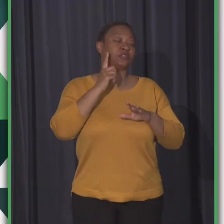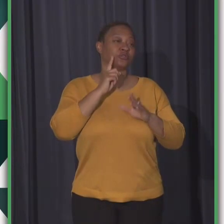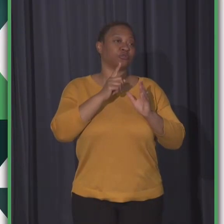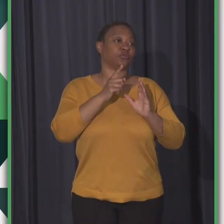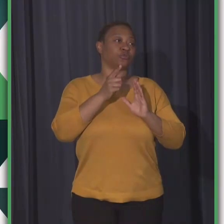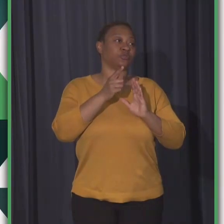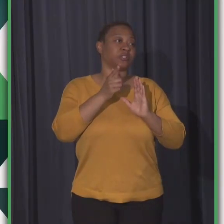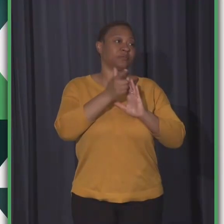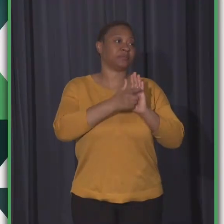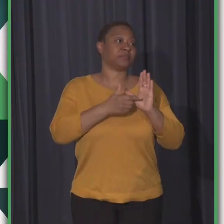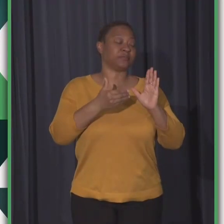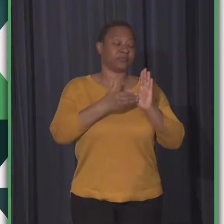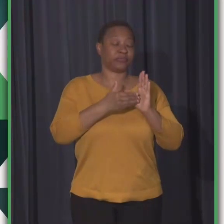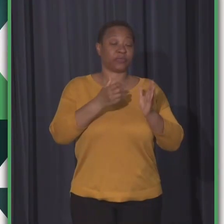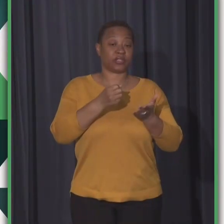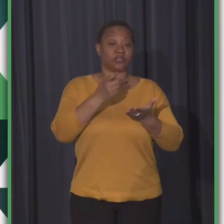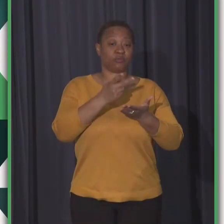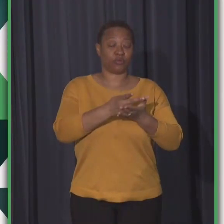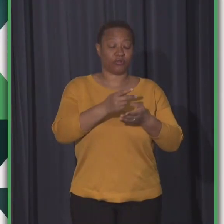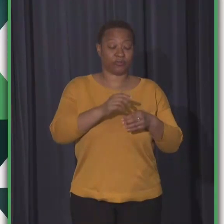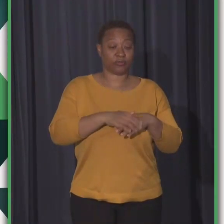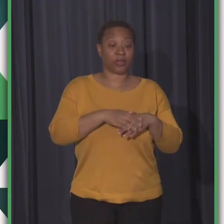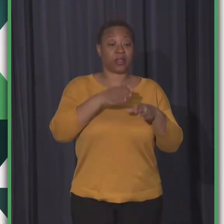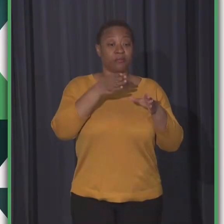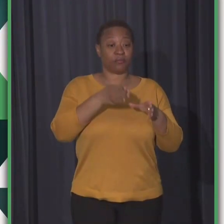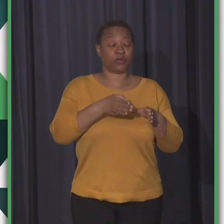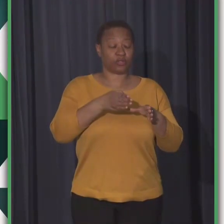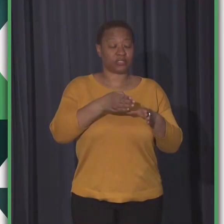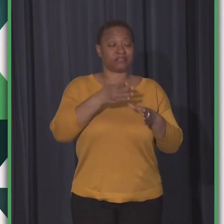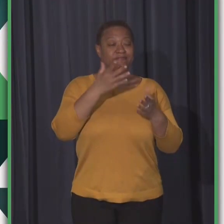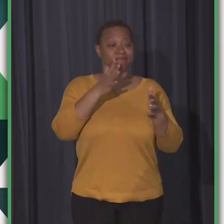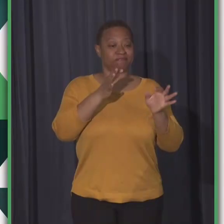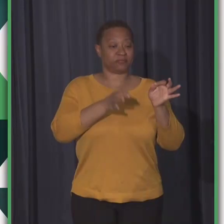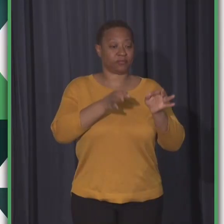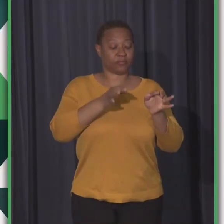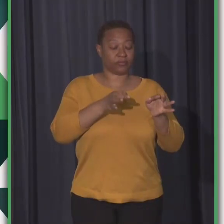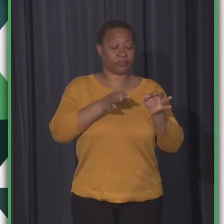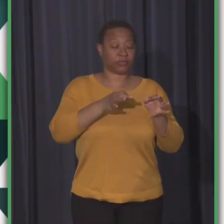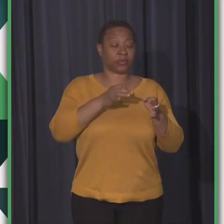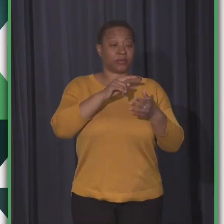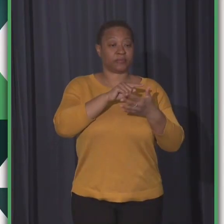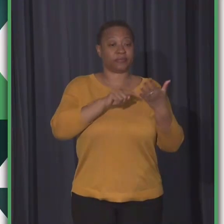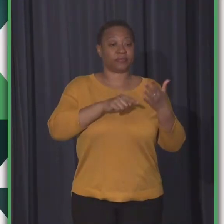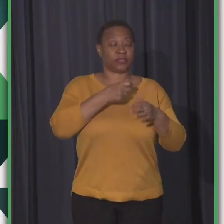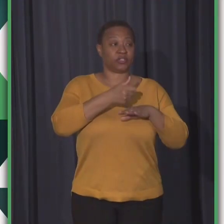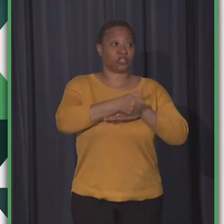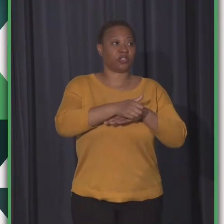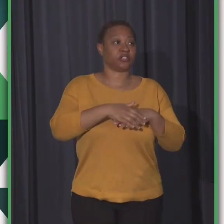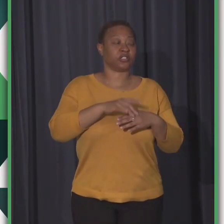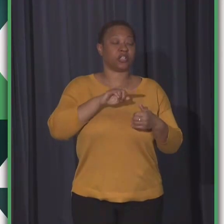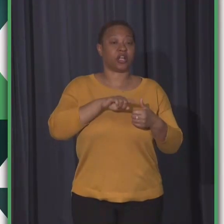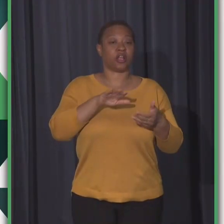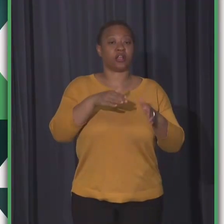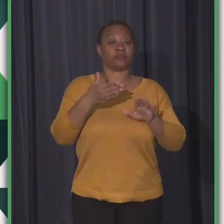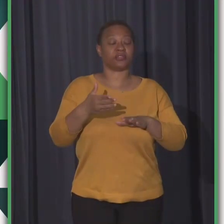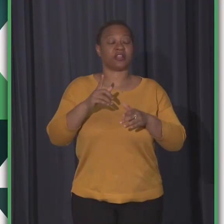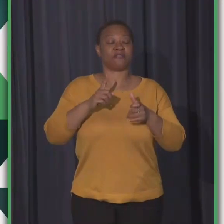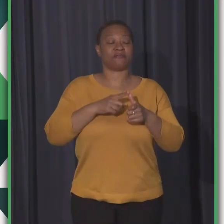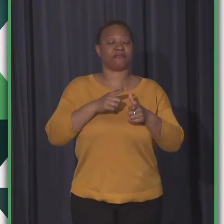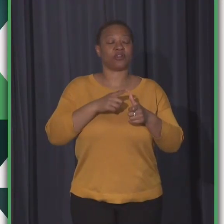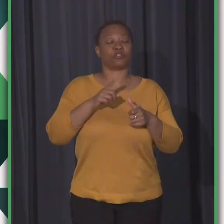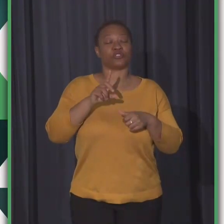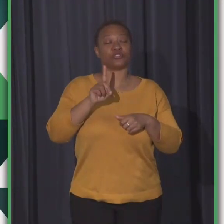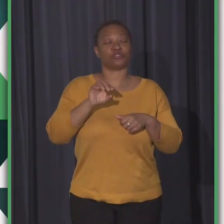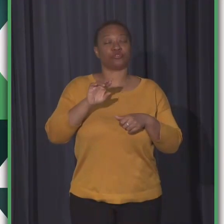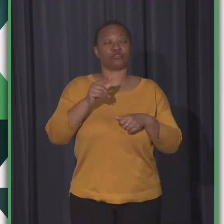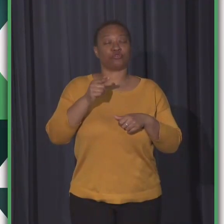approved. The suspect has been arraigned at the 36th District Court on the following charges: homicide, murder first degree,